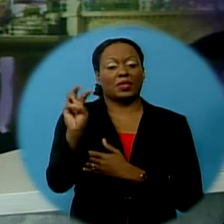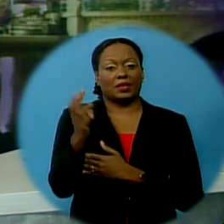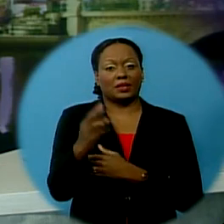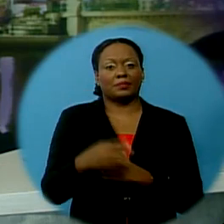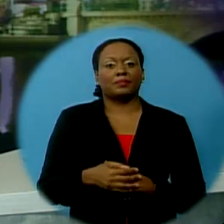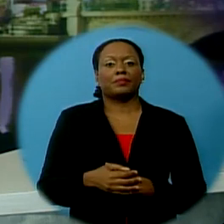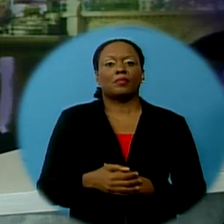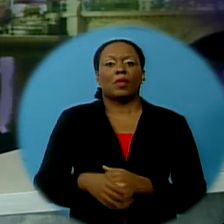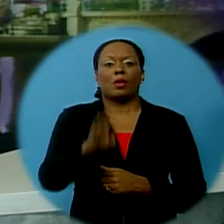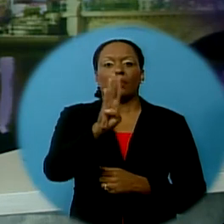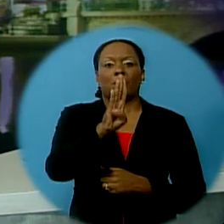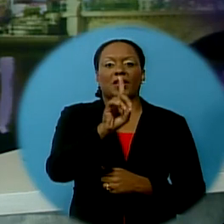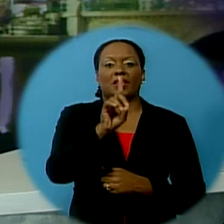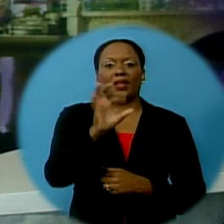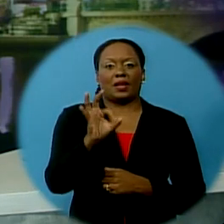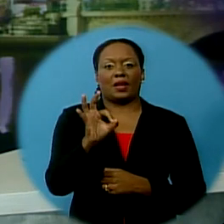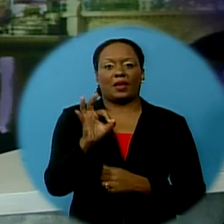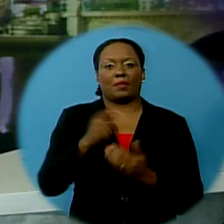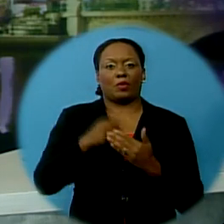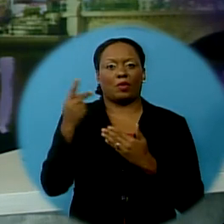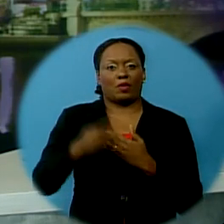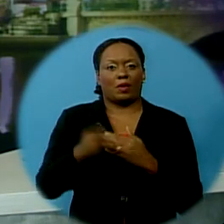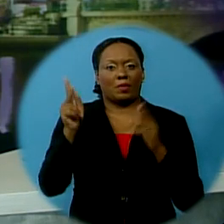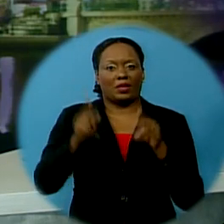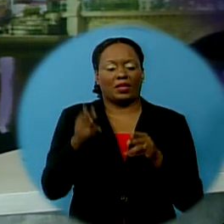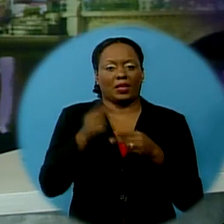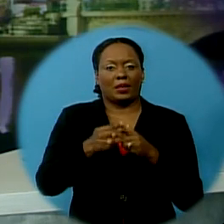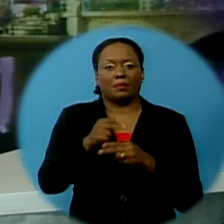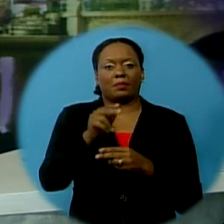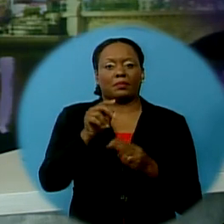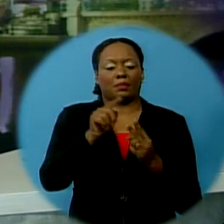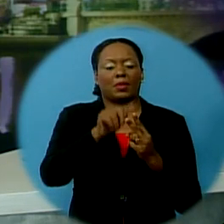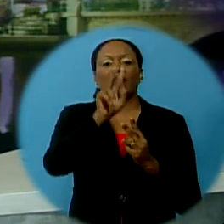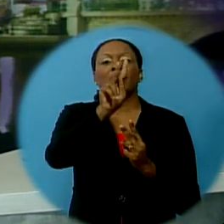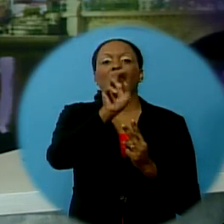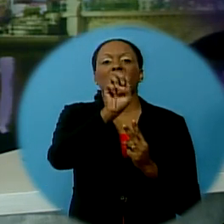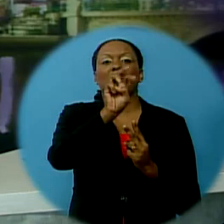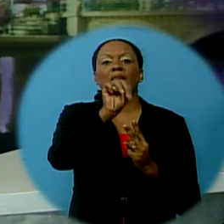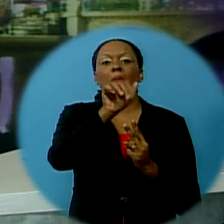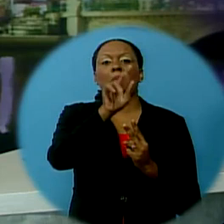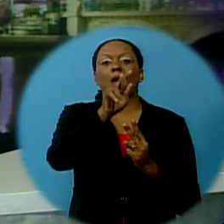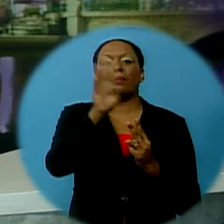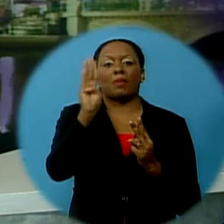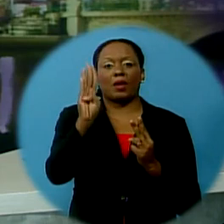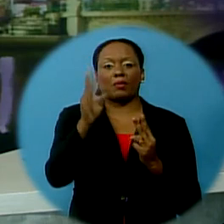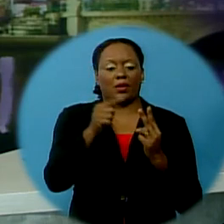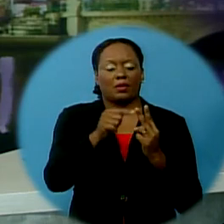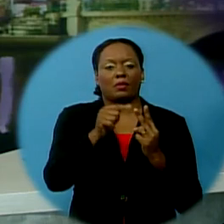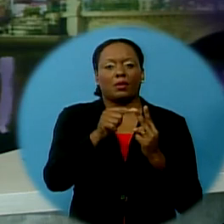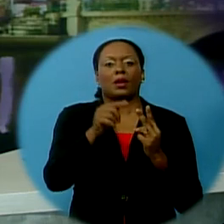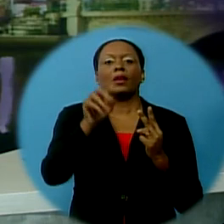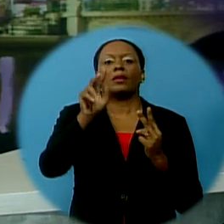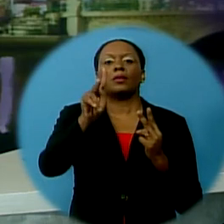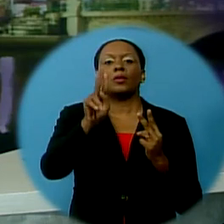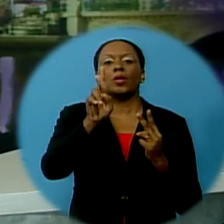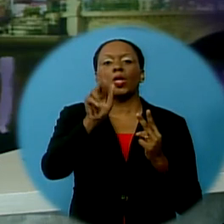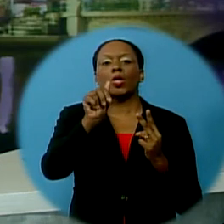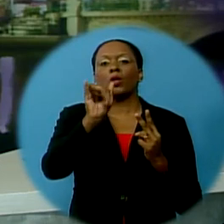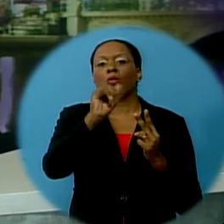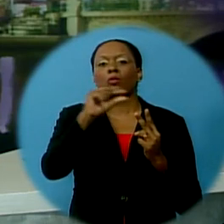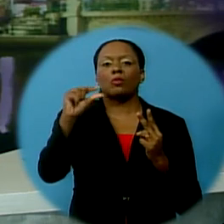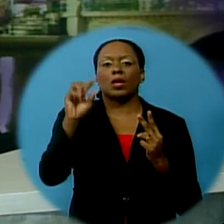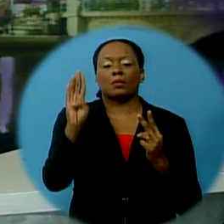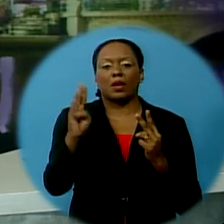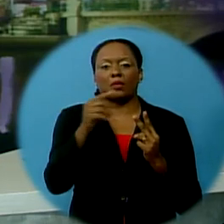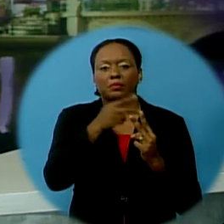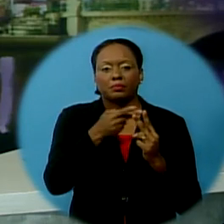Program's prolific opener, Kemar Brathwaite, is expected to partner skipper Craig Brathwaite. The right-hander is the only uncapped